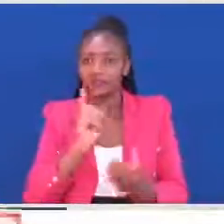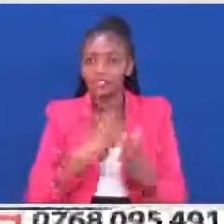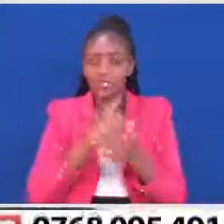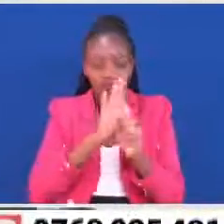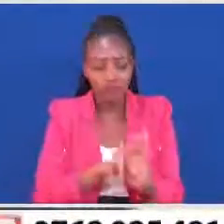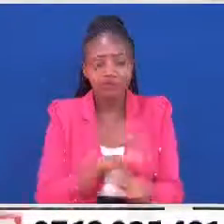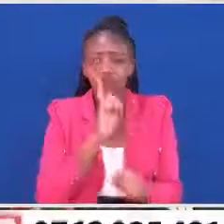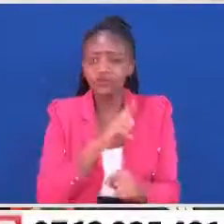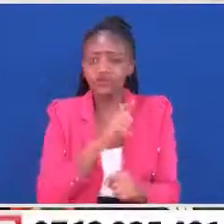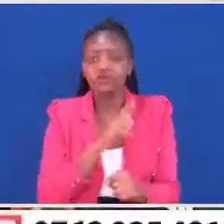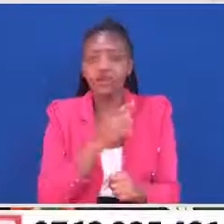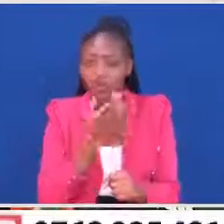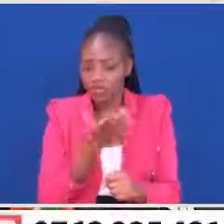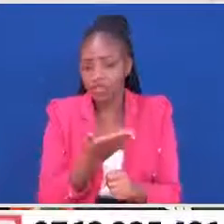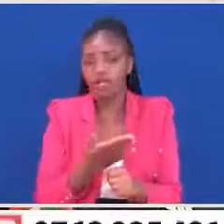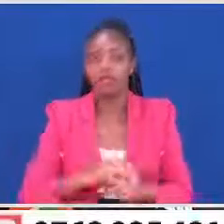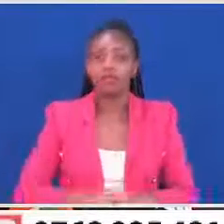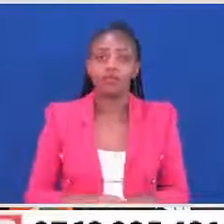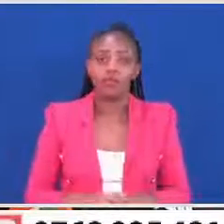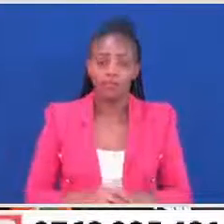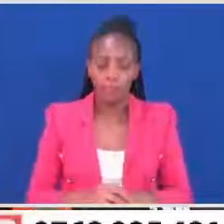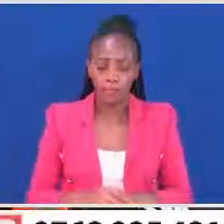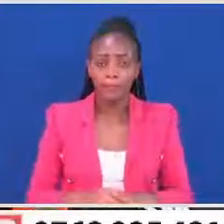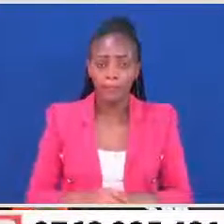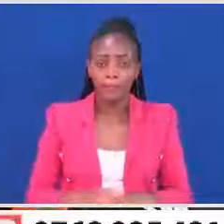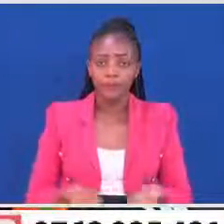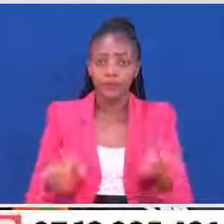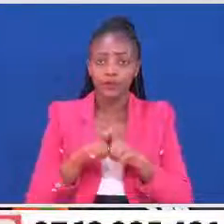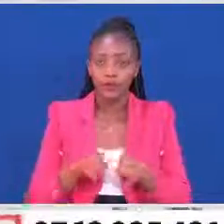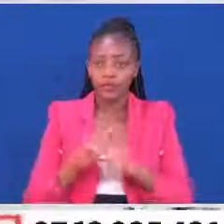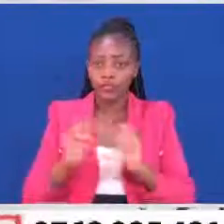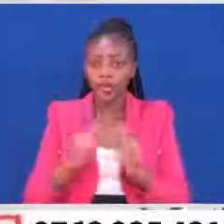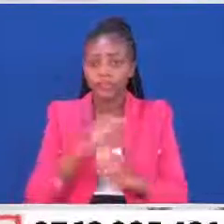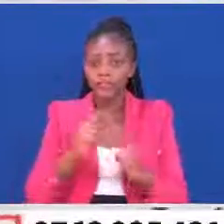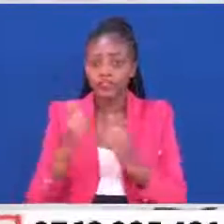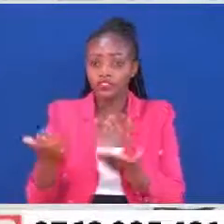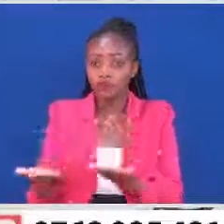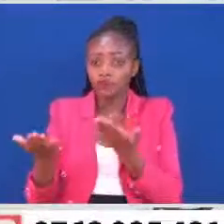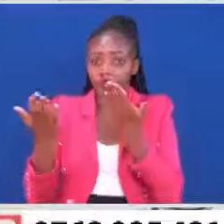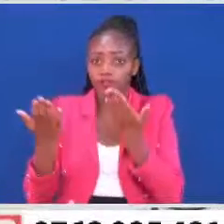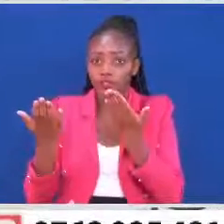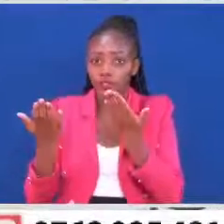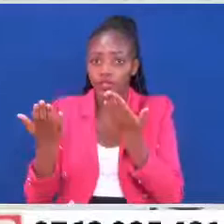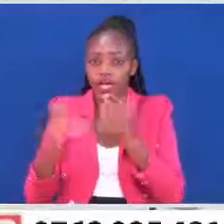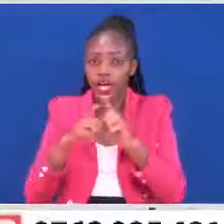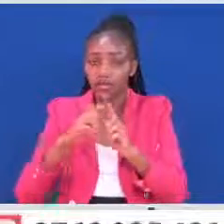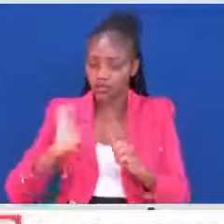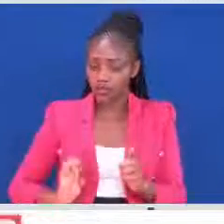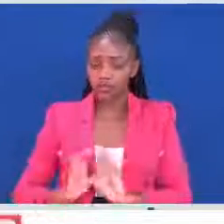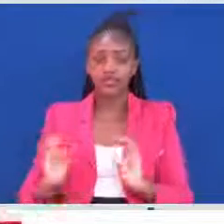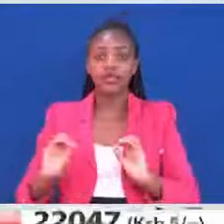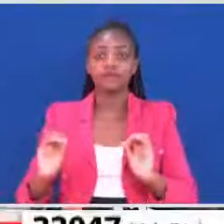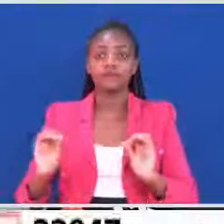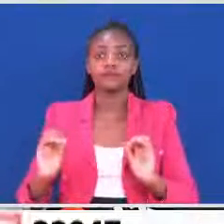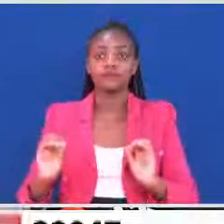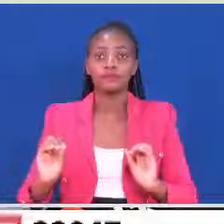outburst violated the union's national goals of education, especially on the promotion of sound moral and religious values.